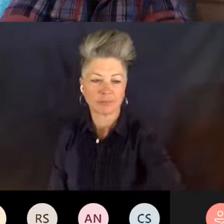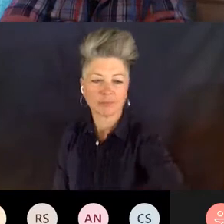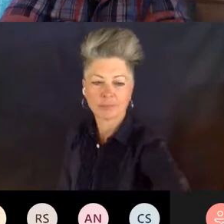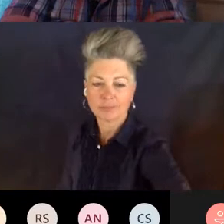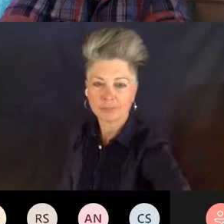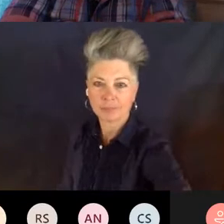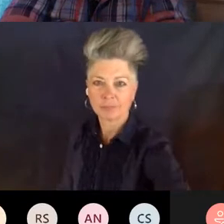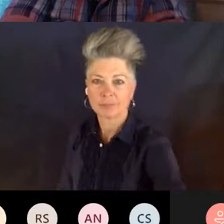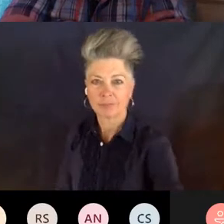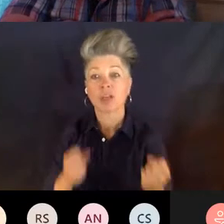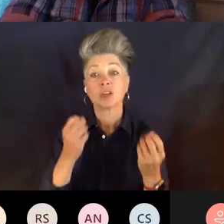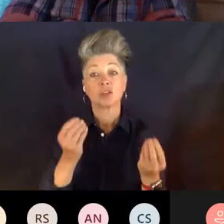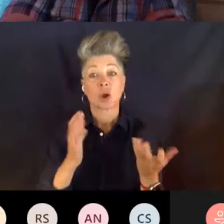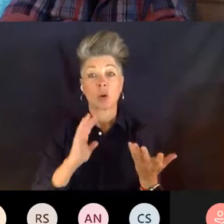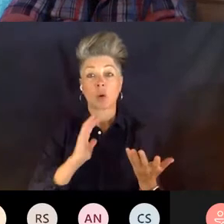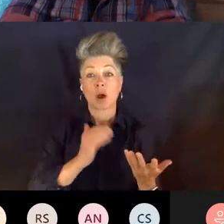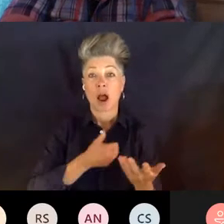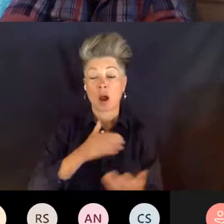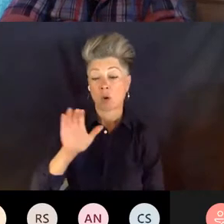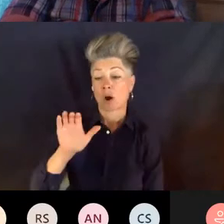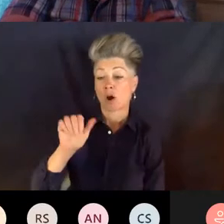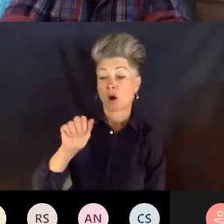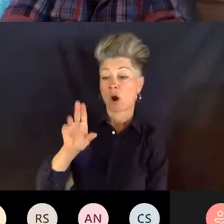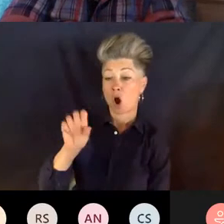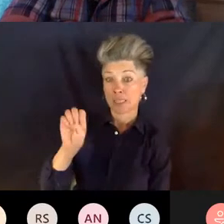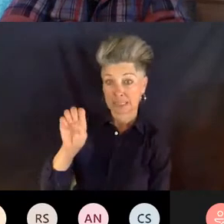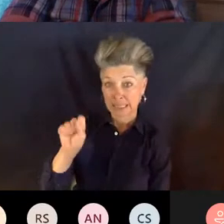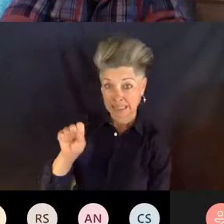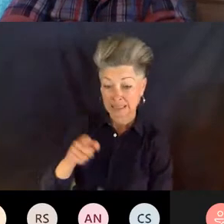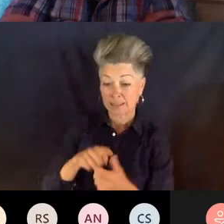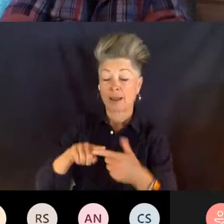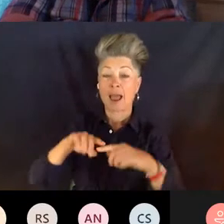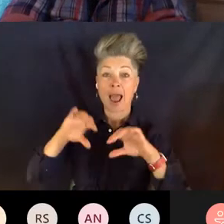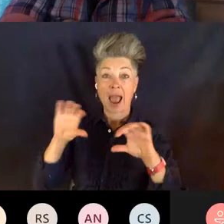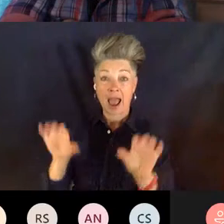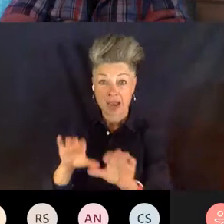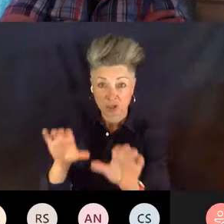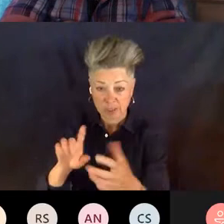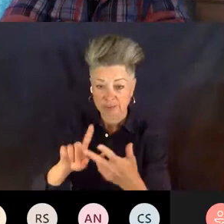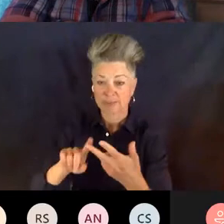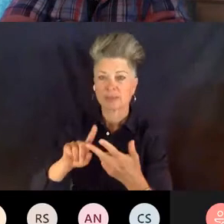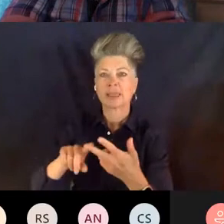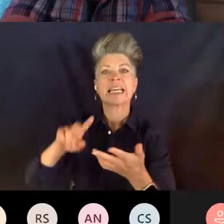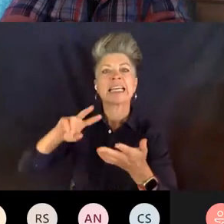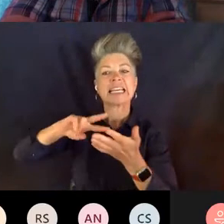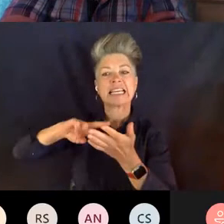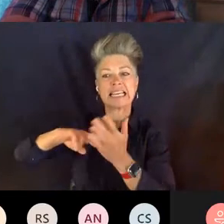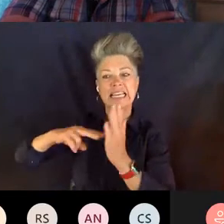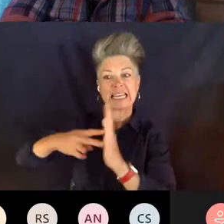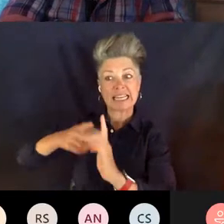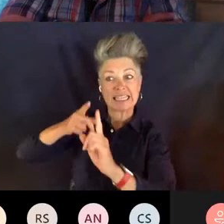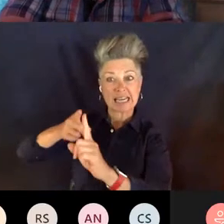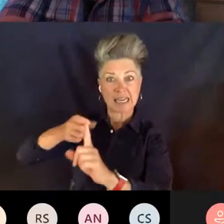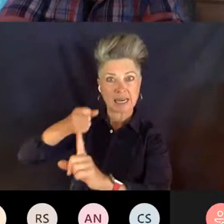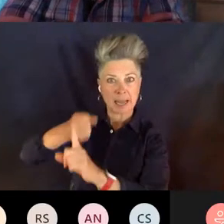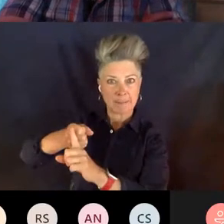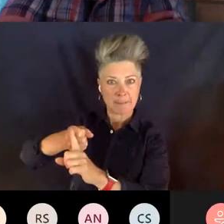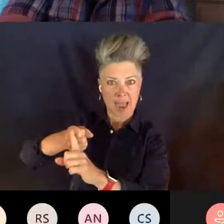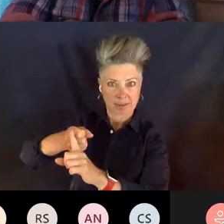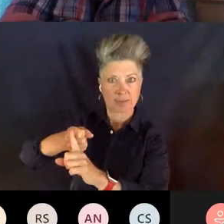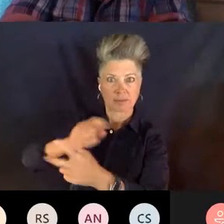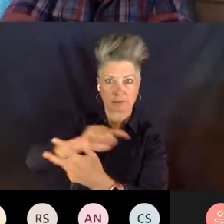So our causes, our actions, and the impact that we intend to make. So what we're going to do now is we're going to look